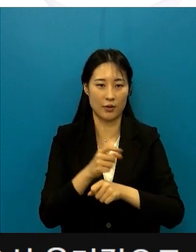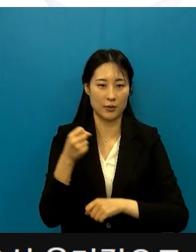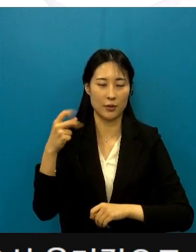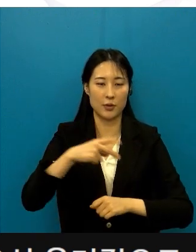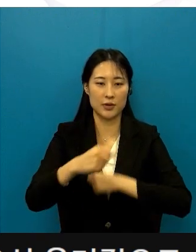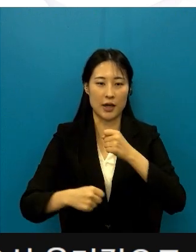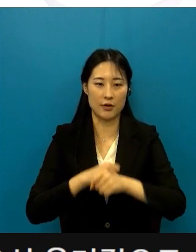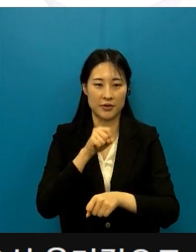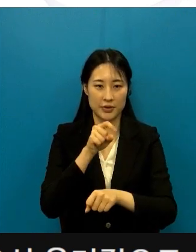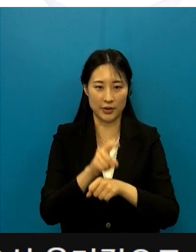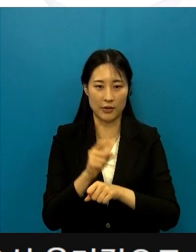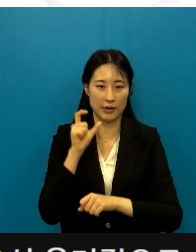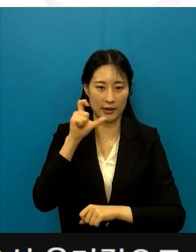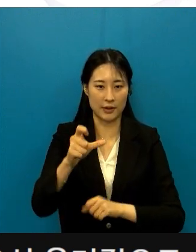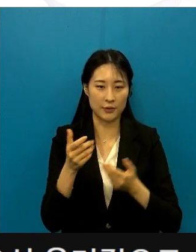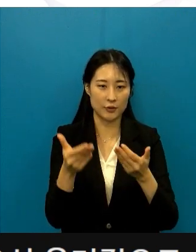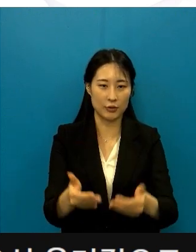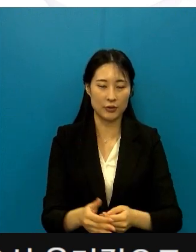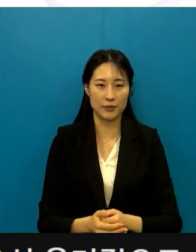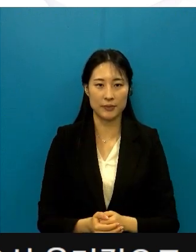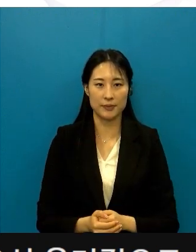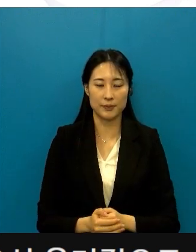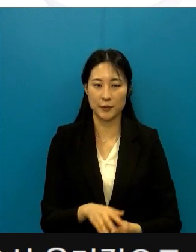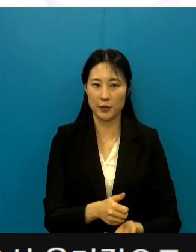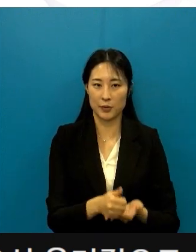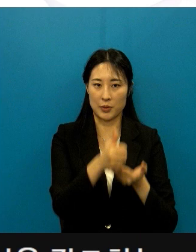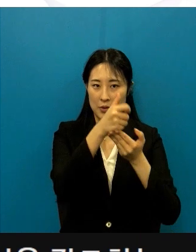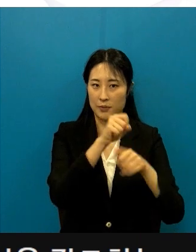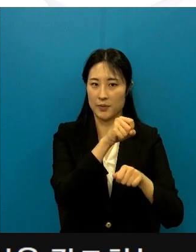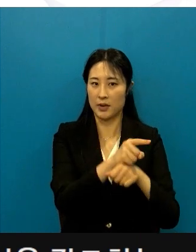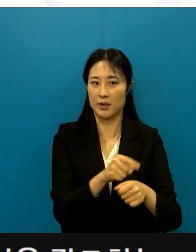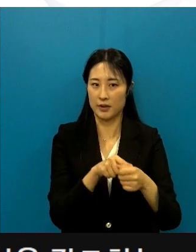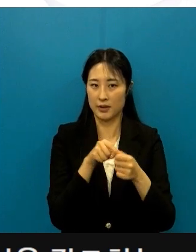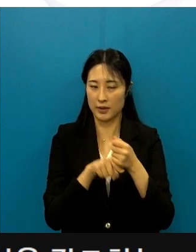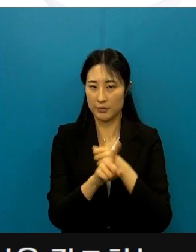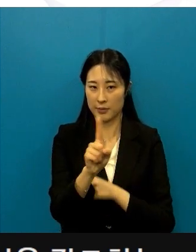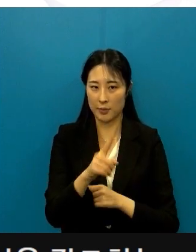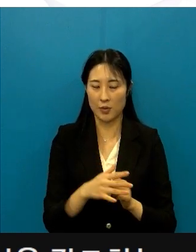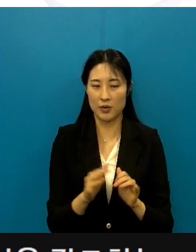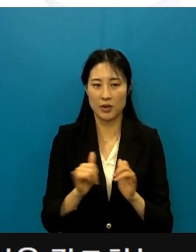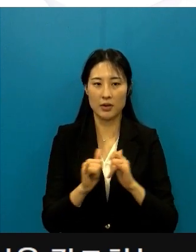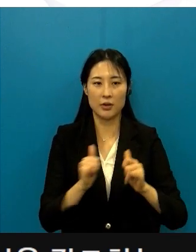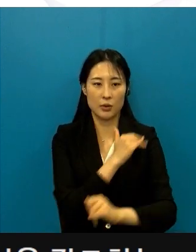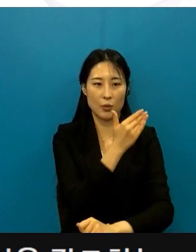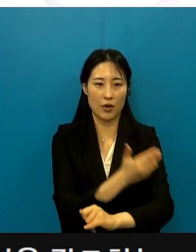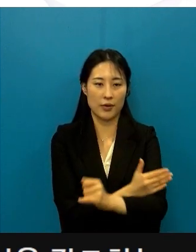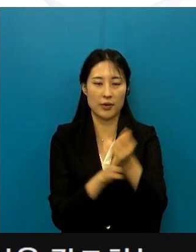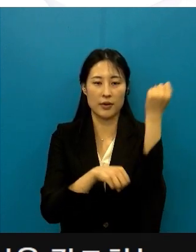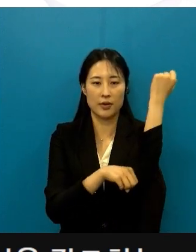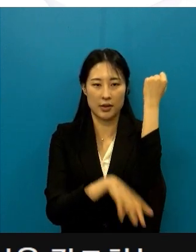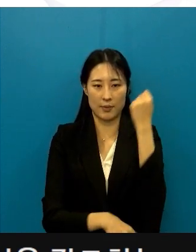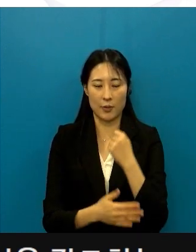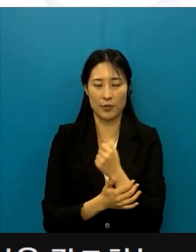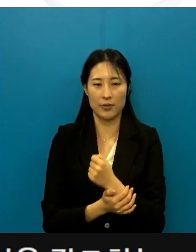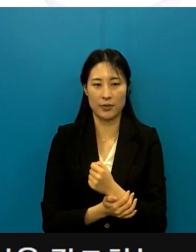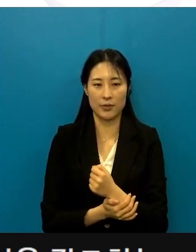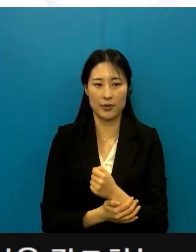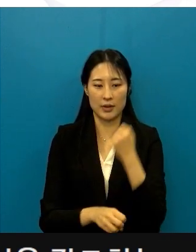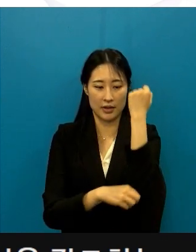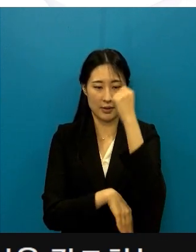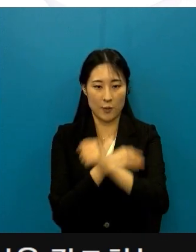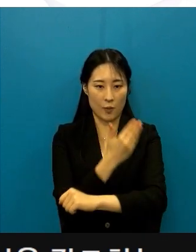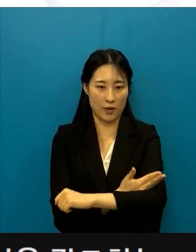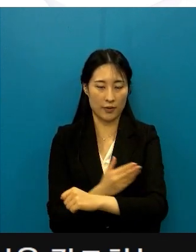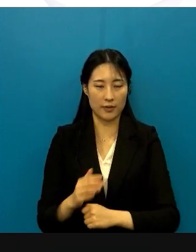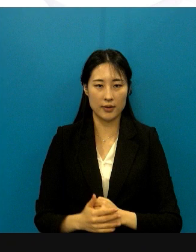Dignity is seen as a foundation of human rights and of basic rights. The German Constitutional Court, for